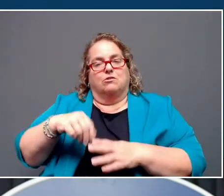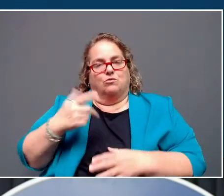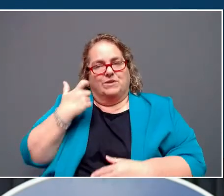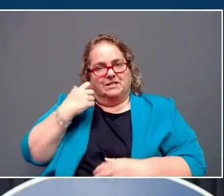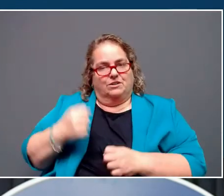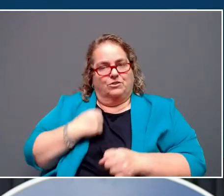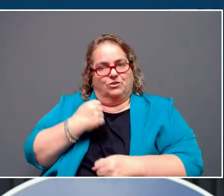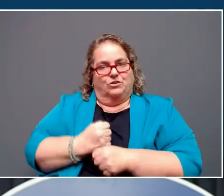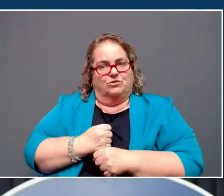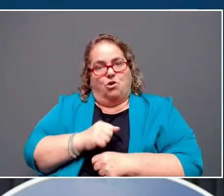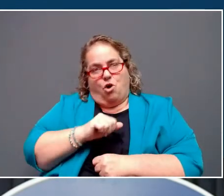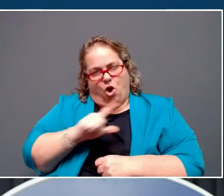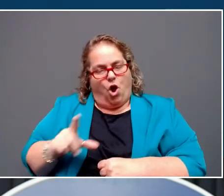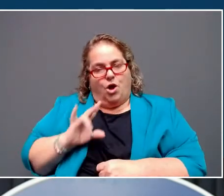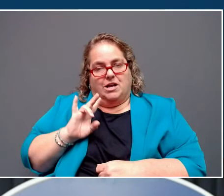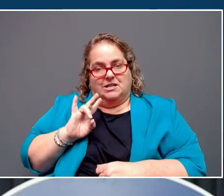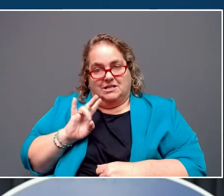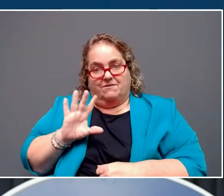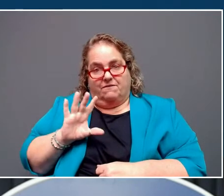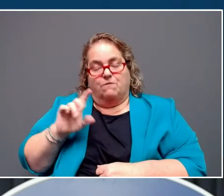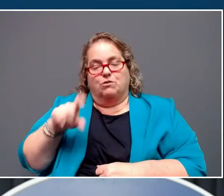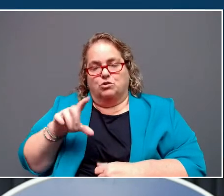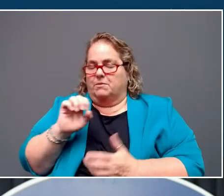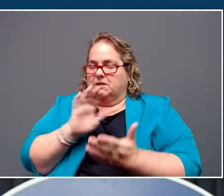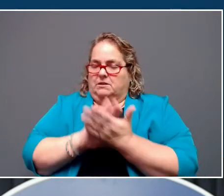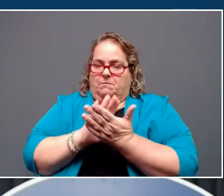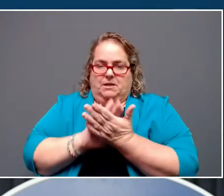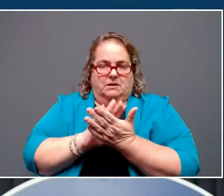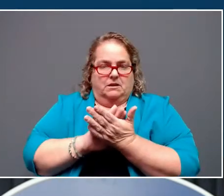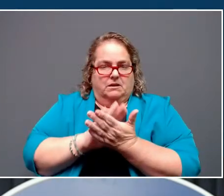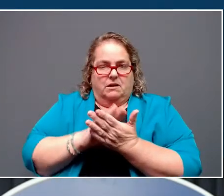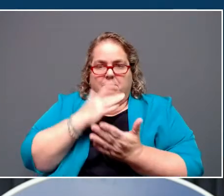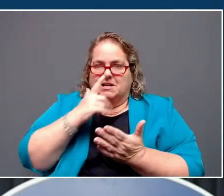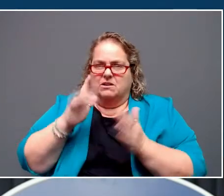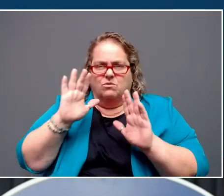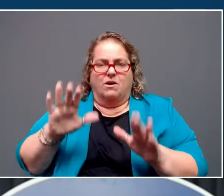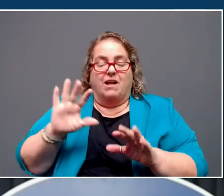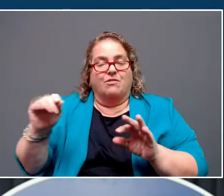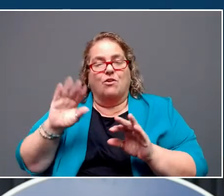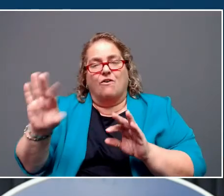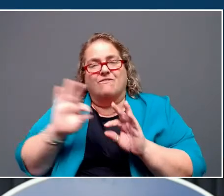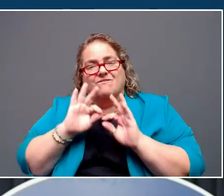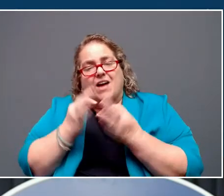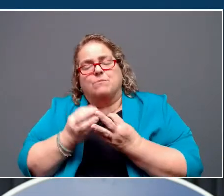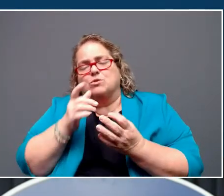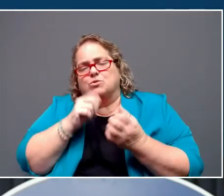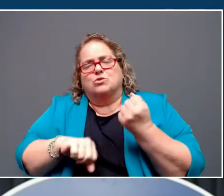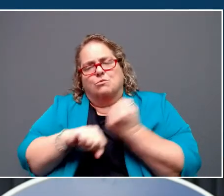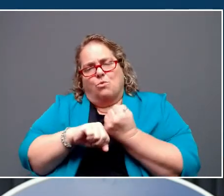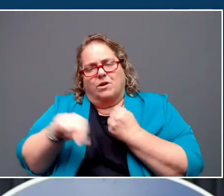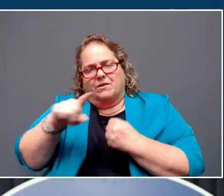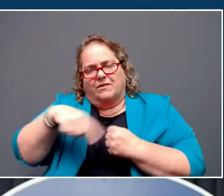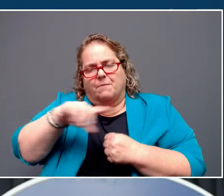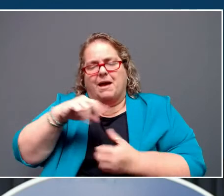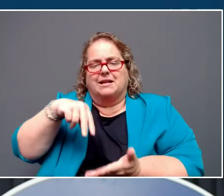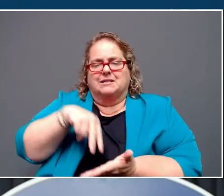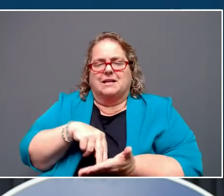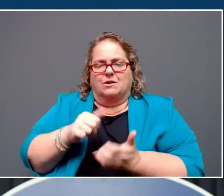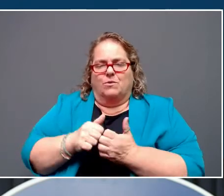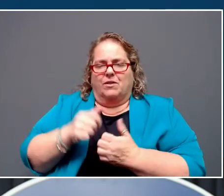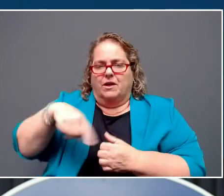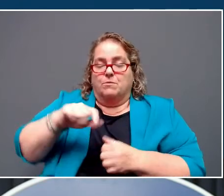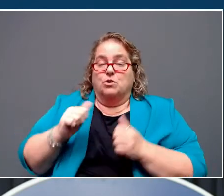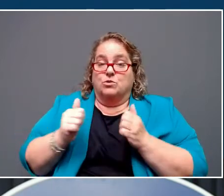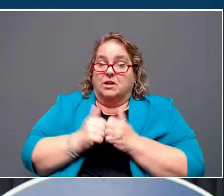All 75 should be commended, as well as the incredible families that support them and stand with them. Together, they make